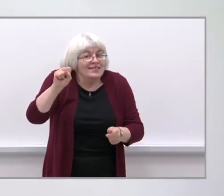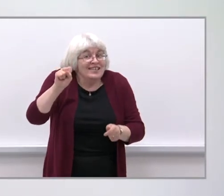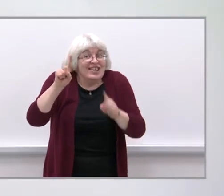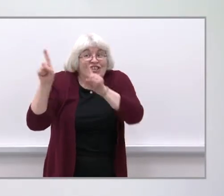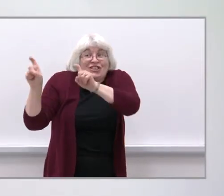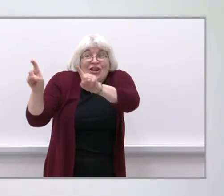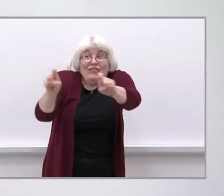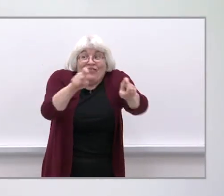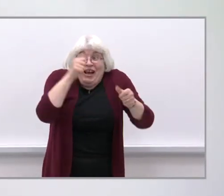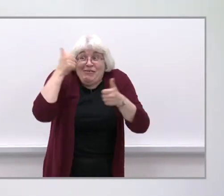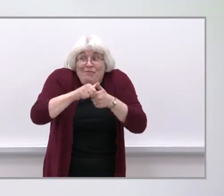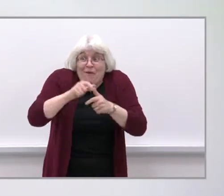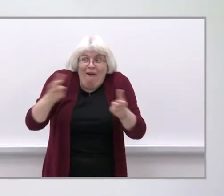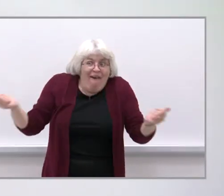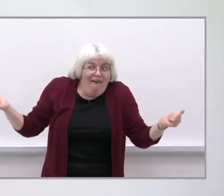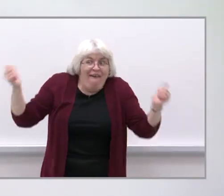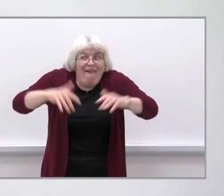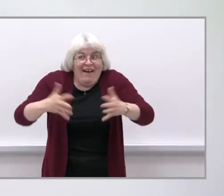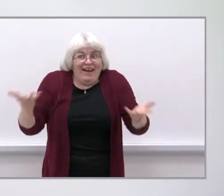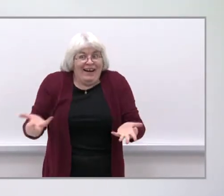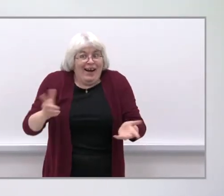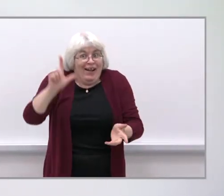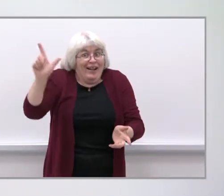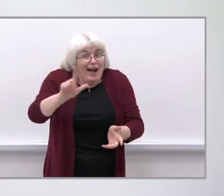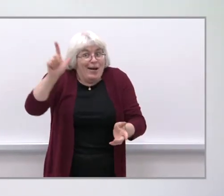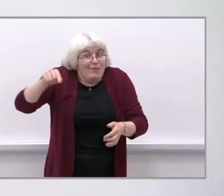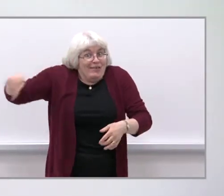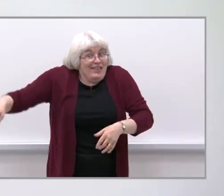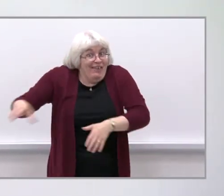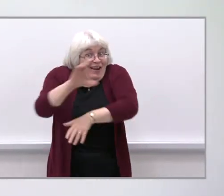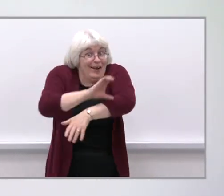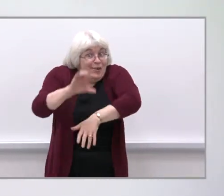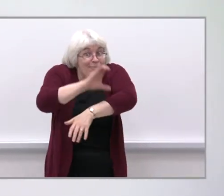you remember the VRS survey that we've done